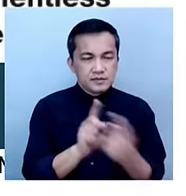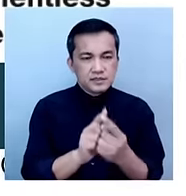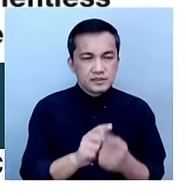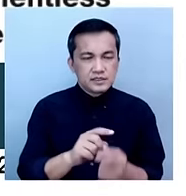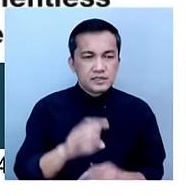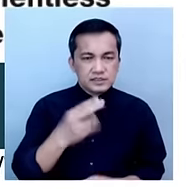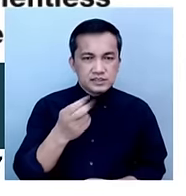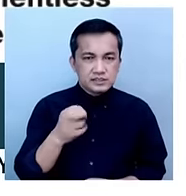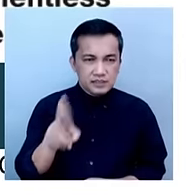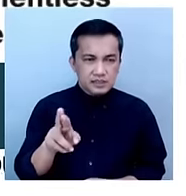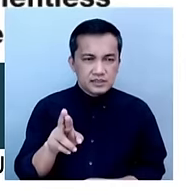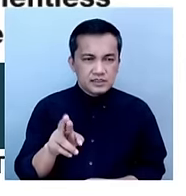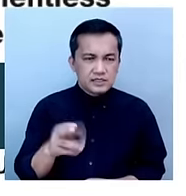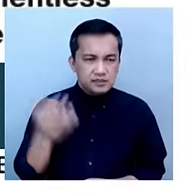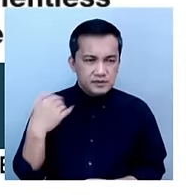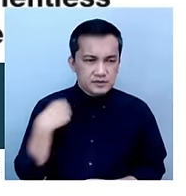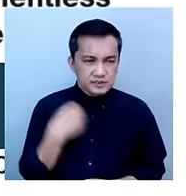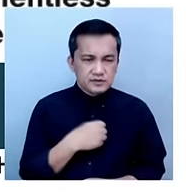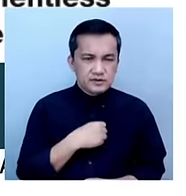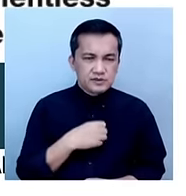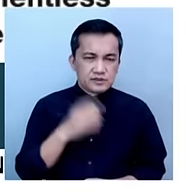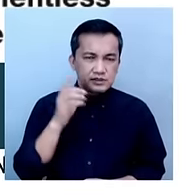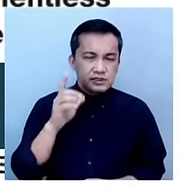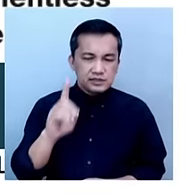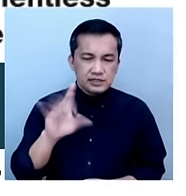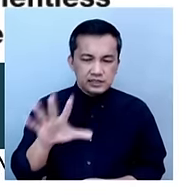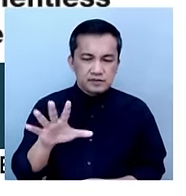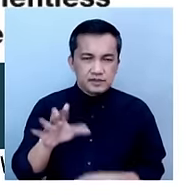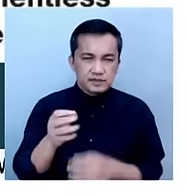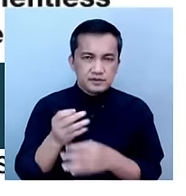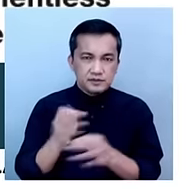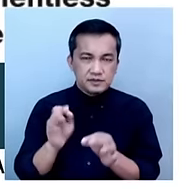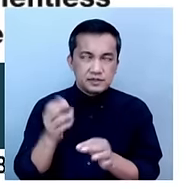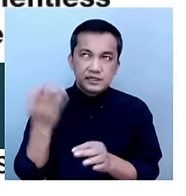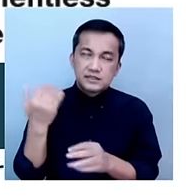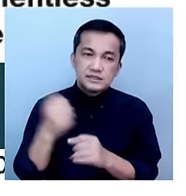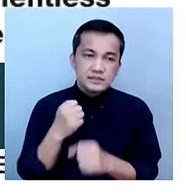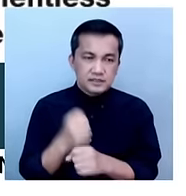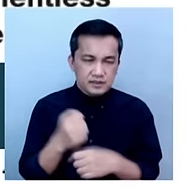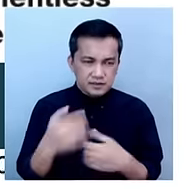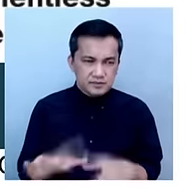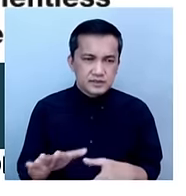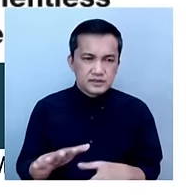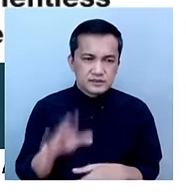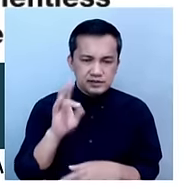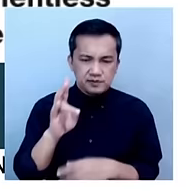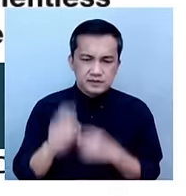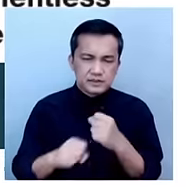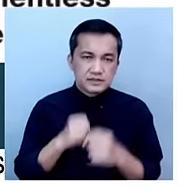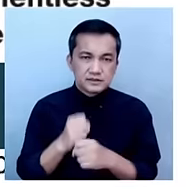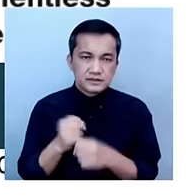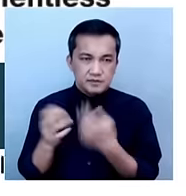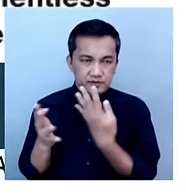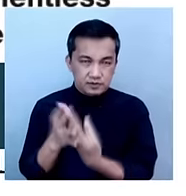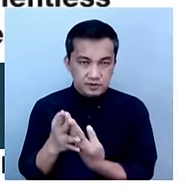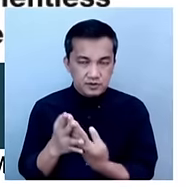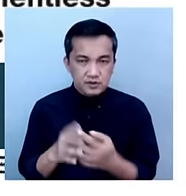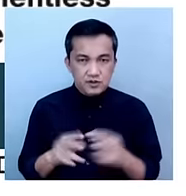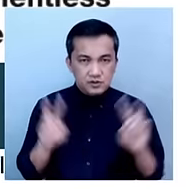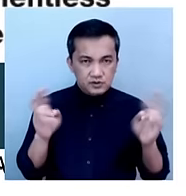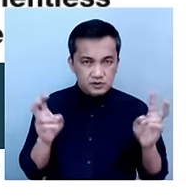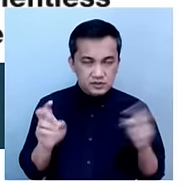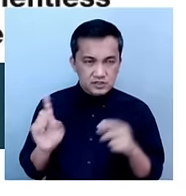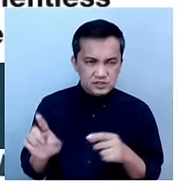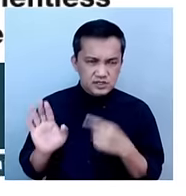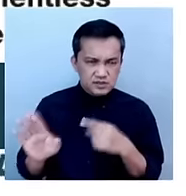former Senator Laila De Lima, who was released late last year after nearly 7 years of detention on what she claims are trumped-up